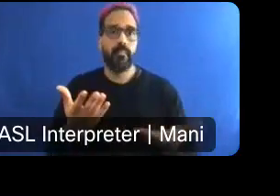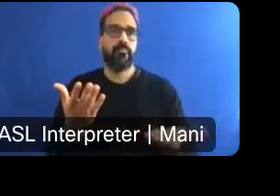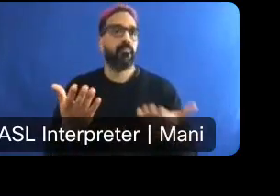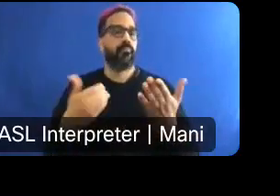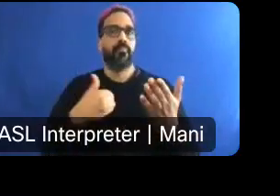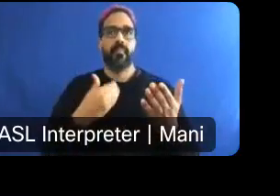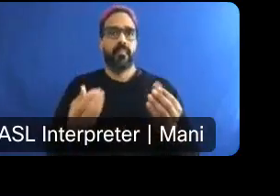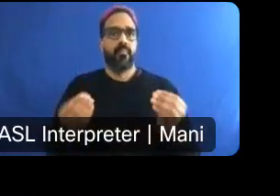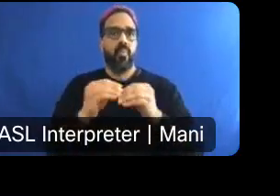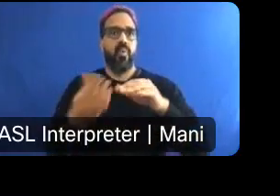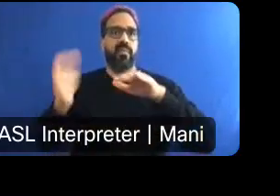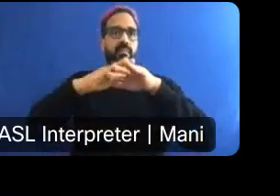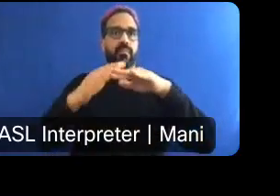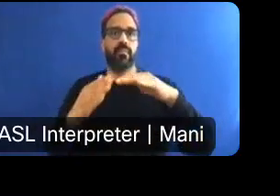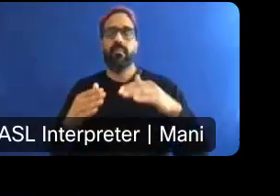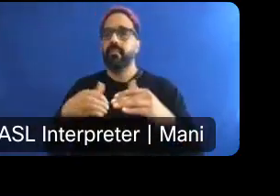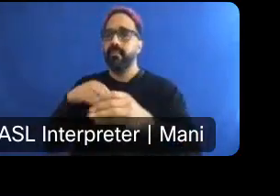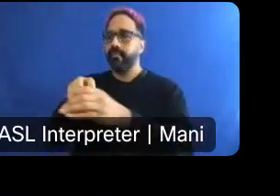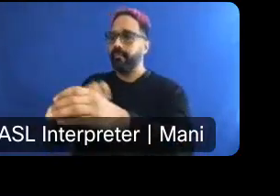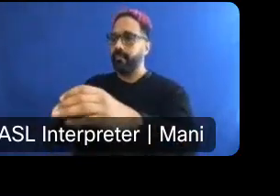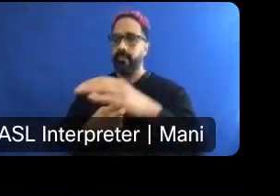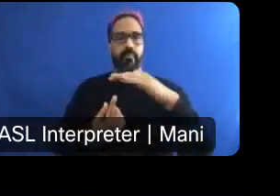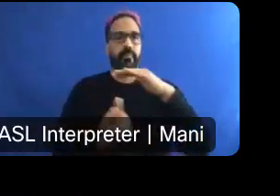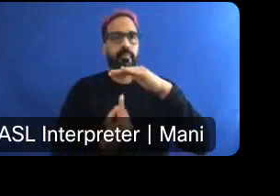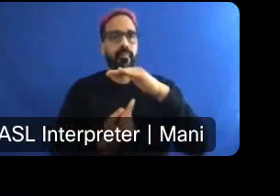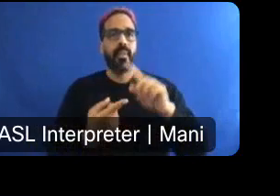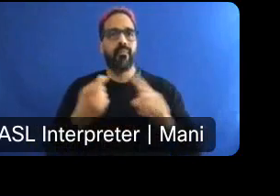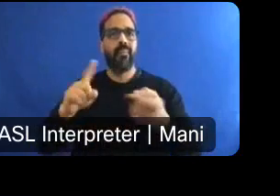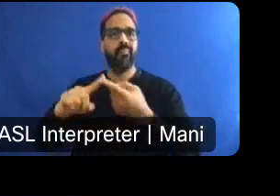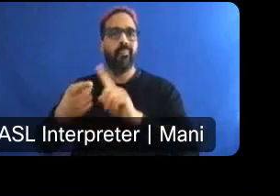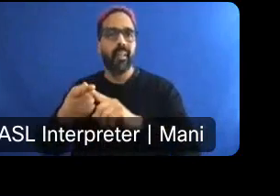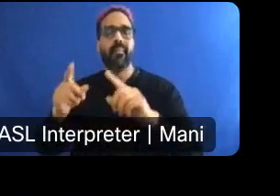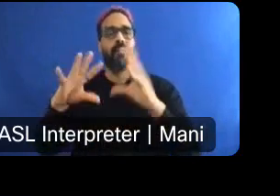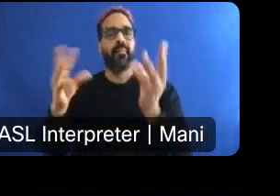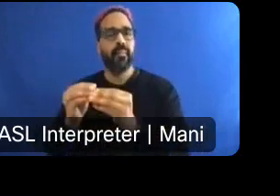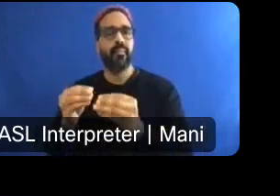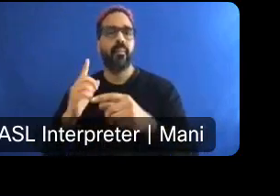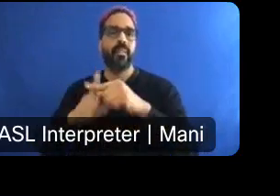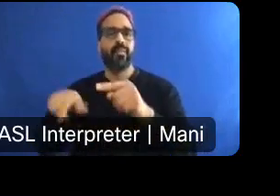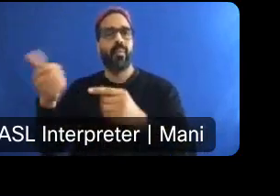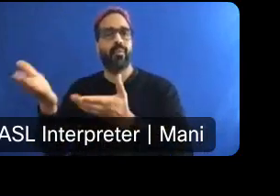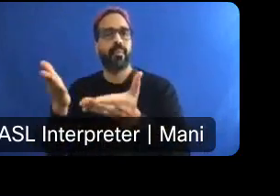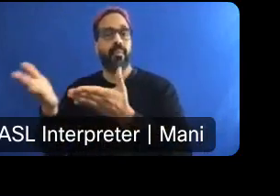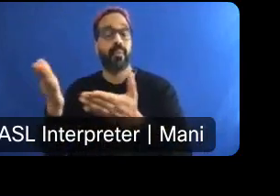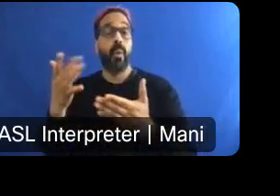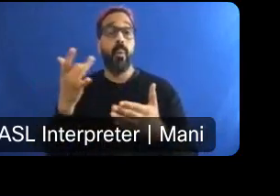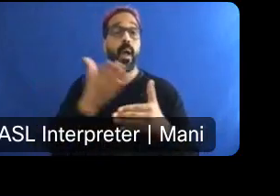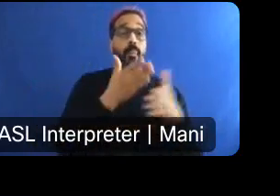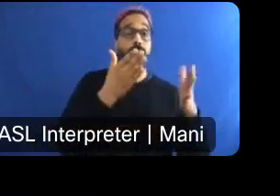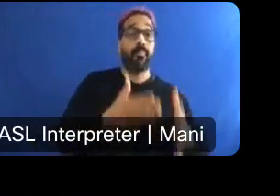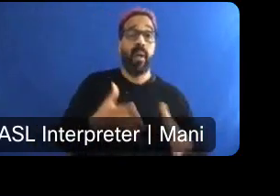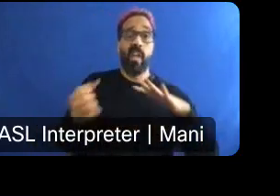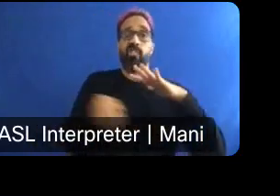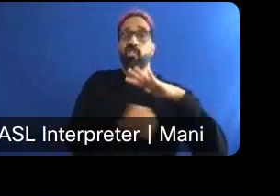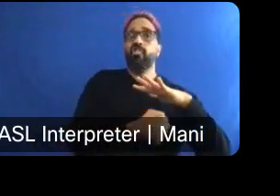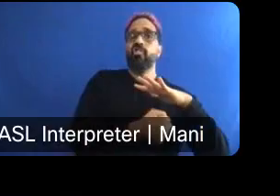from friends, family, and services if the abusive partner doesn't allow the survivor access. Survivors